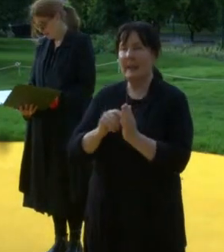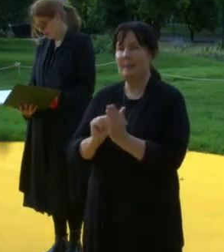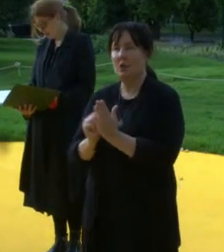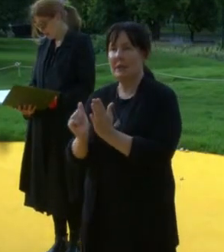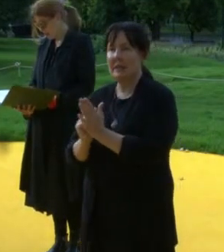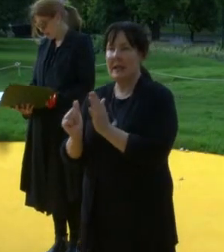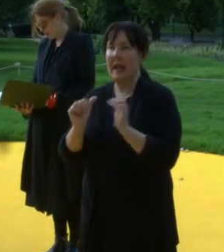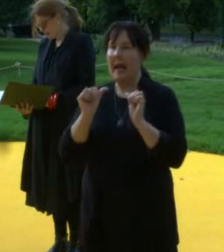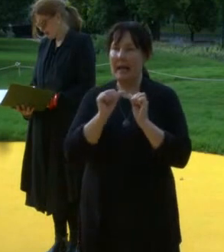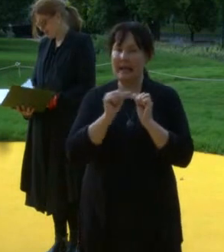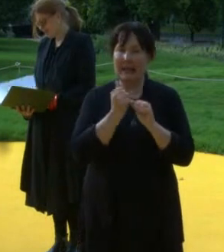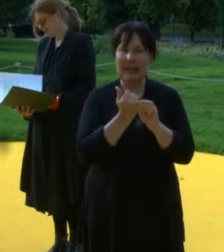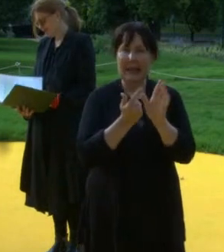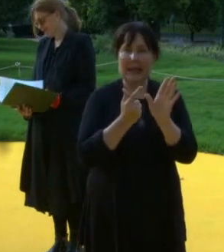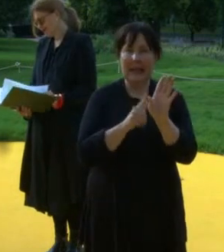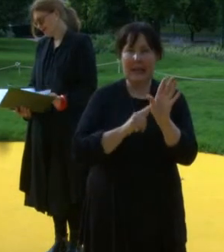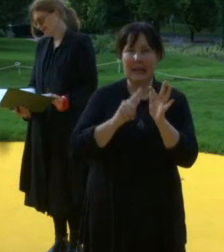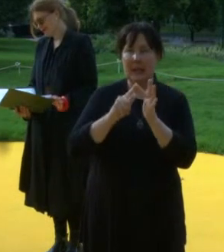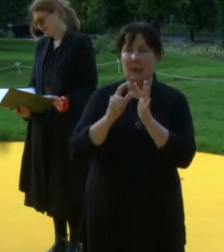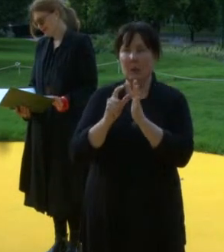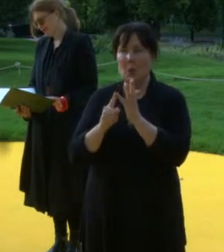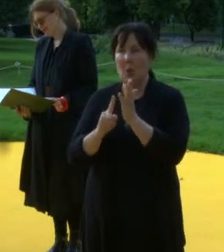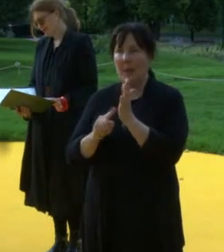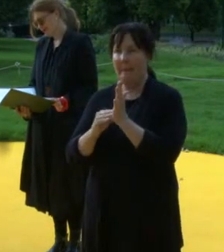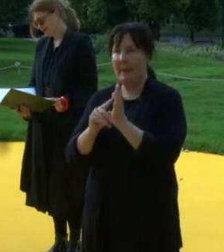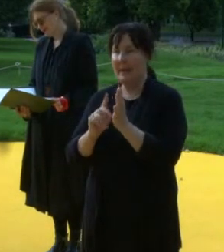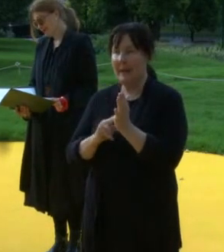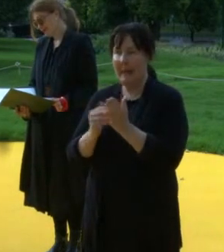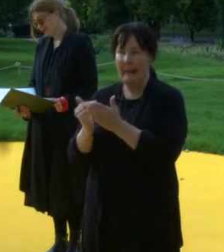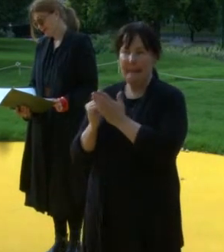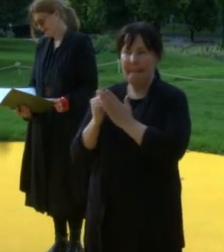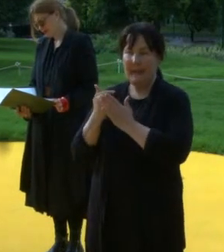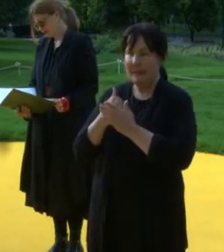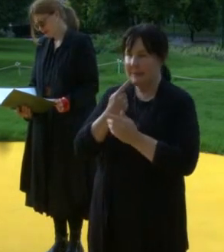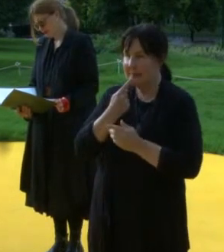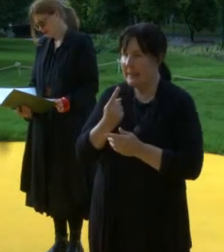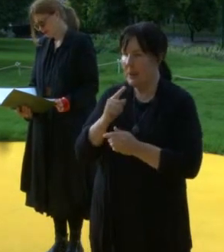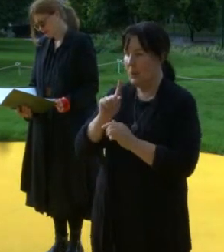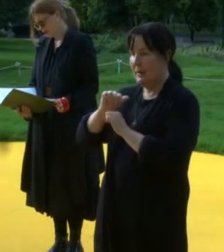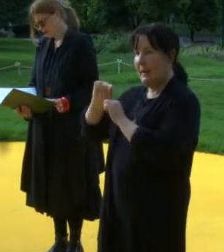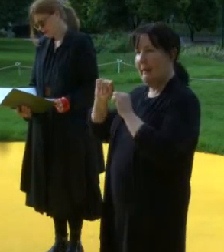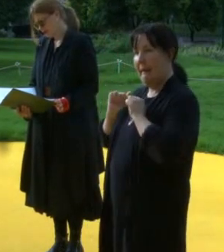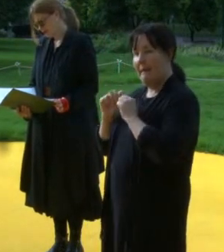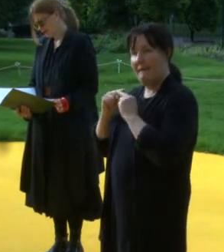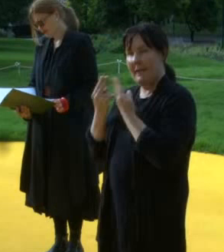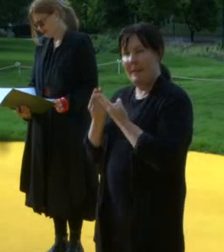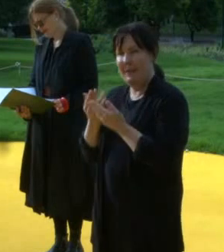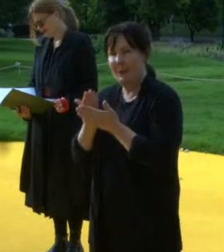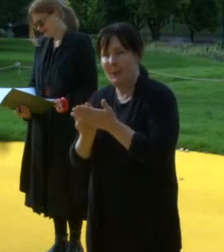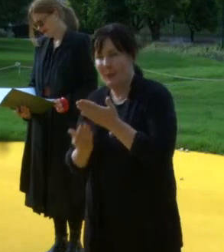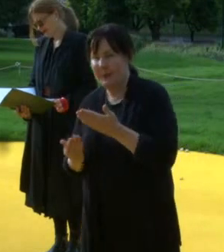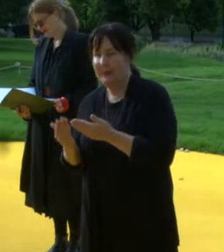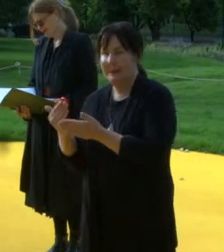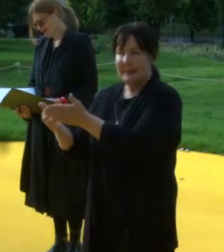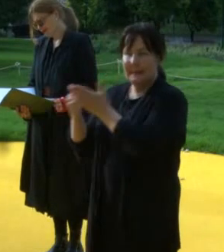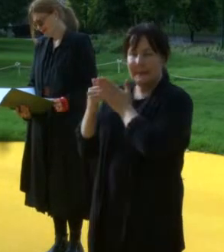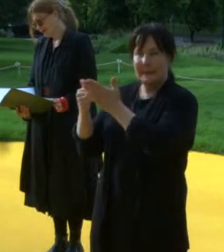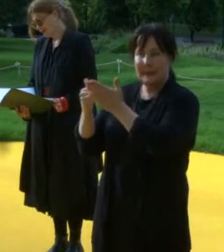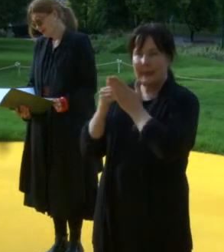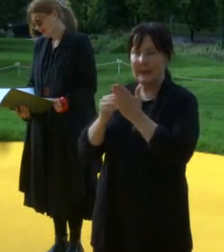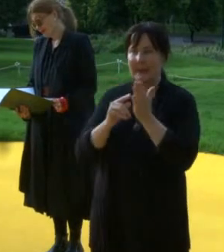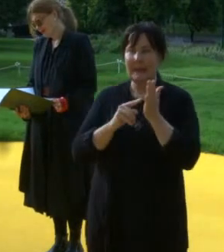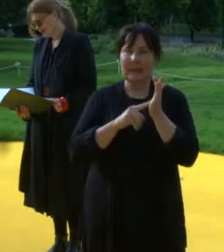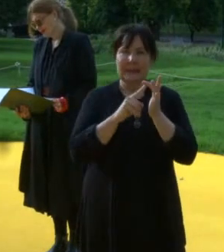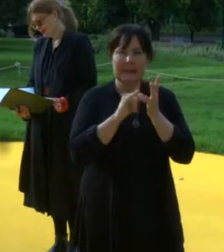who helped me tell our family story, to Lisa from Cameron's, to my entire